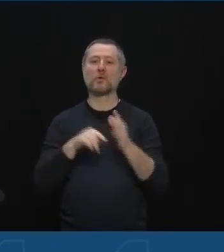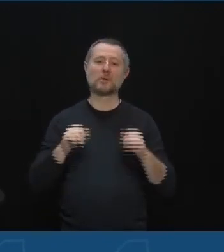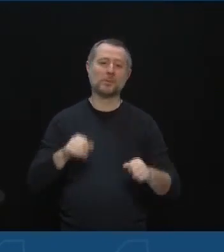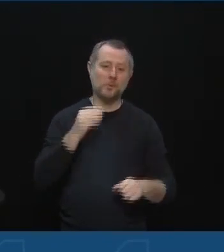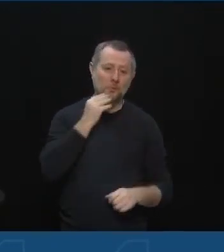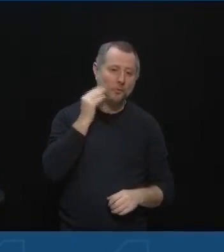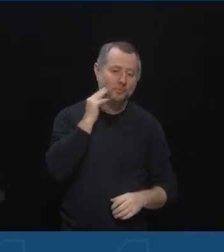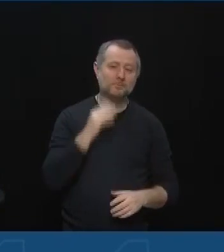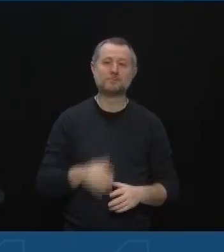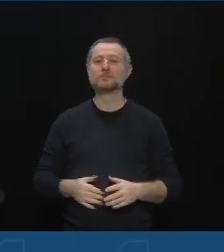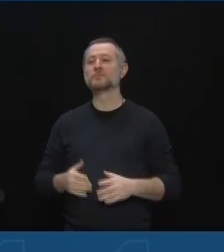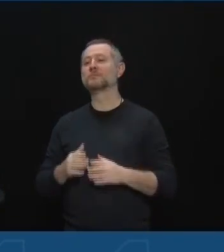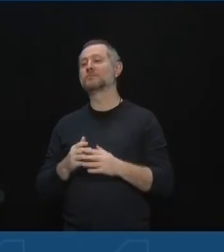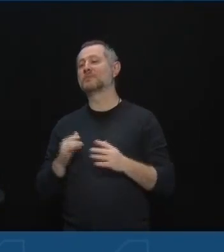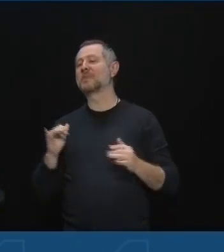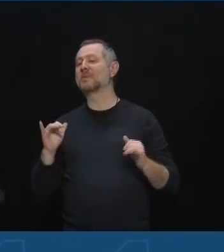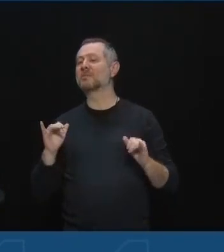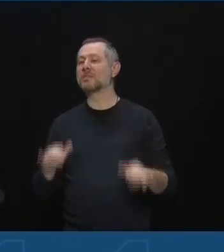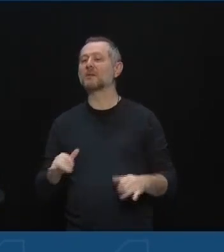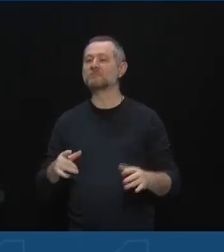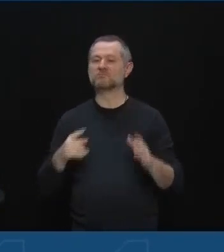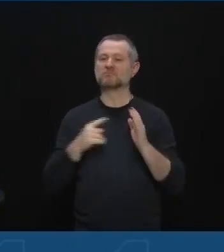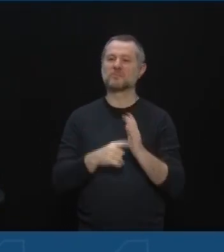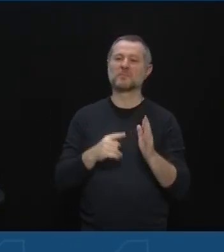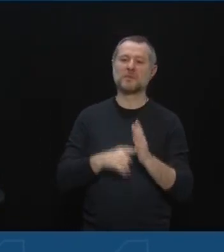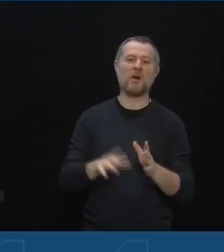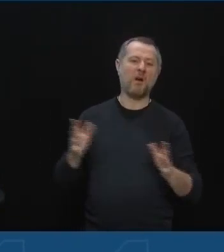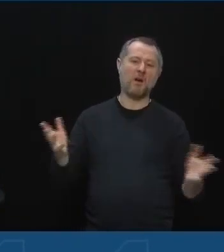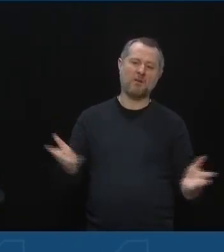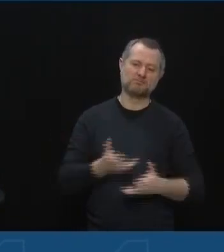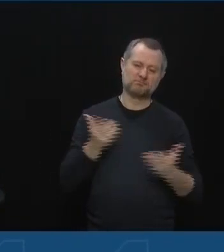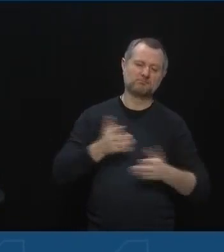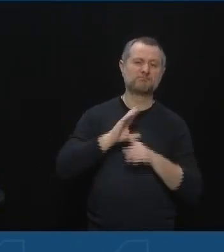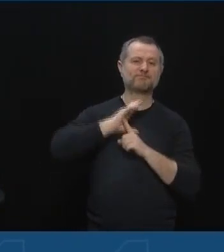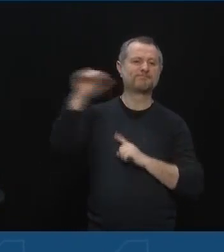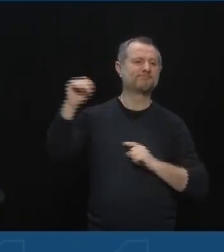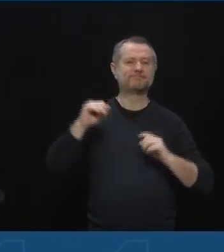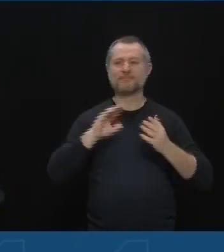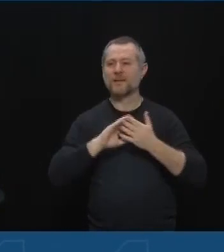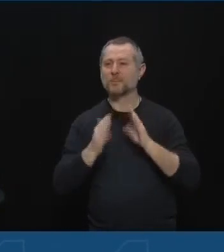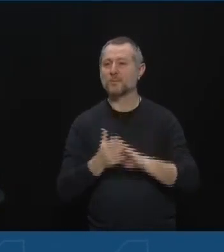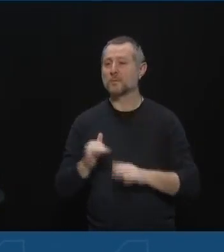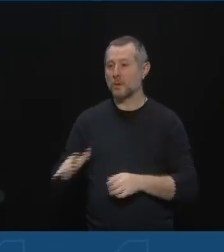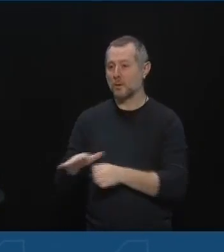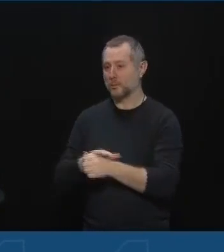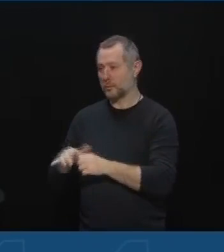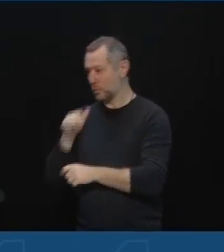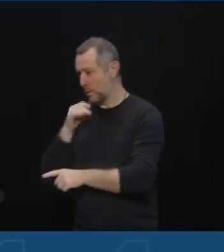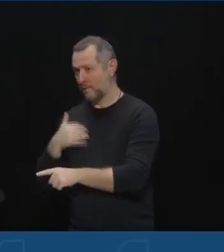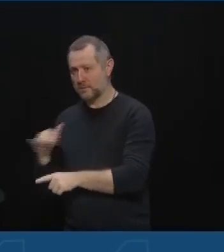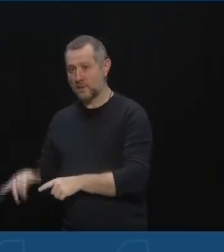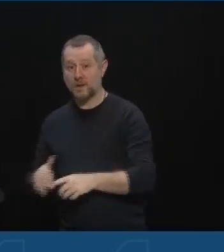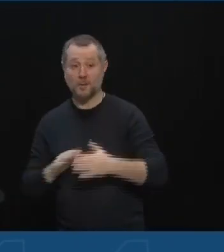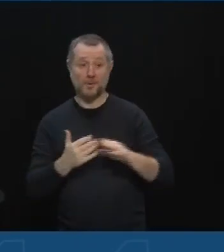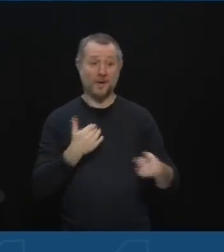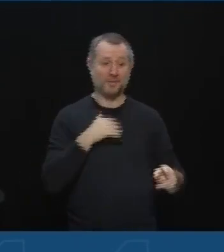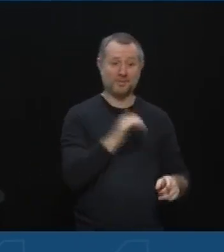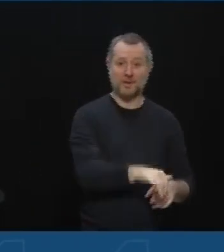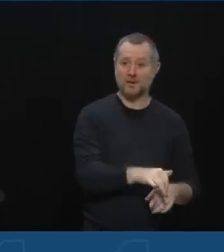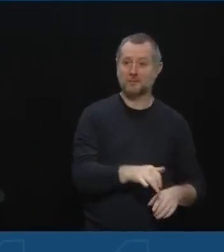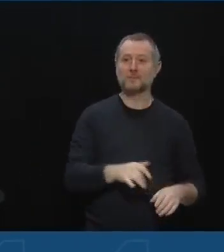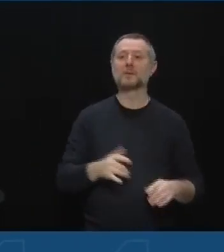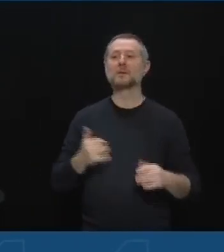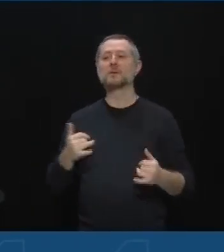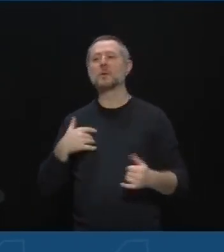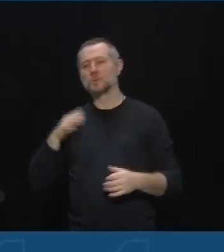of vibrant communities that some neighborhoods have and some don't. And that's no accident. We know the history of what these